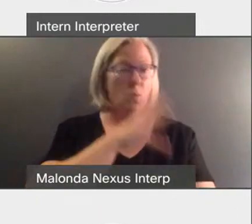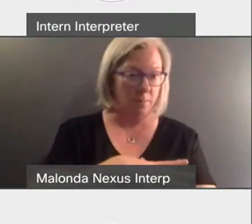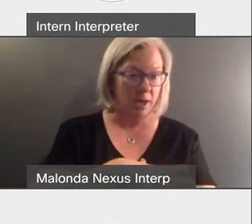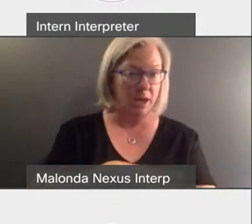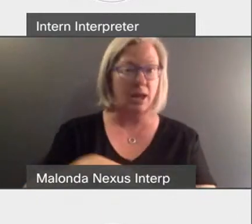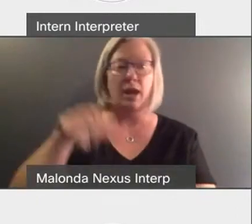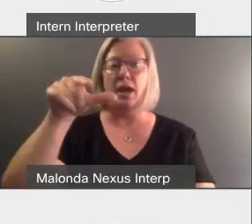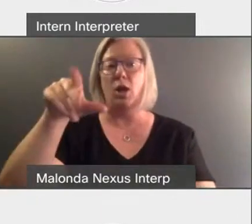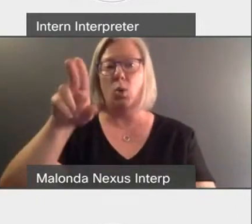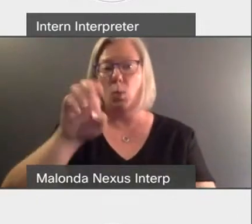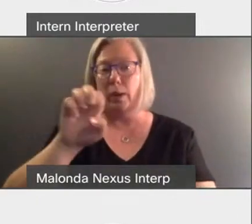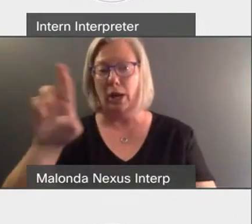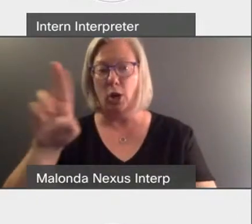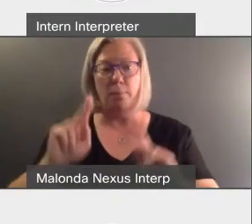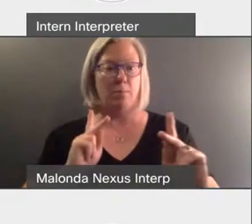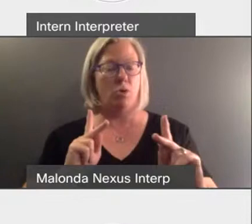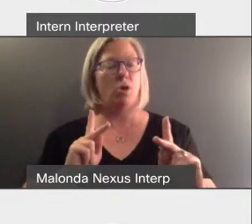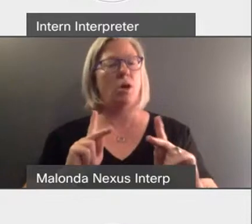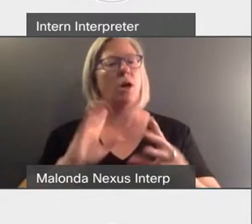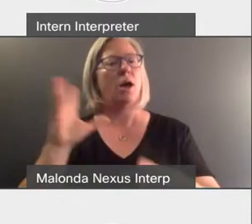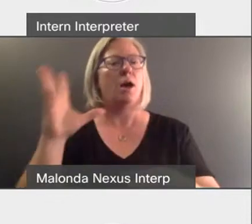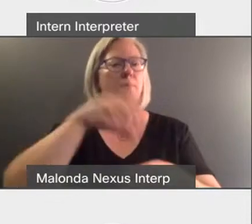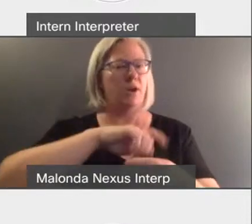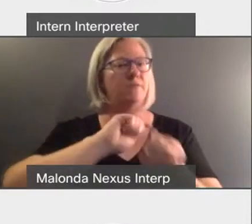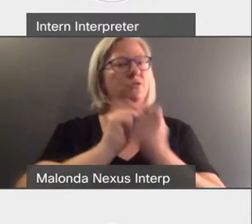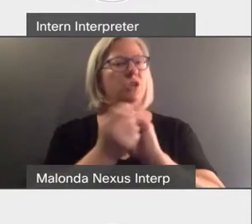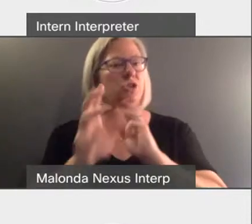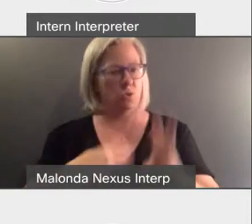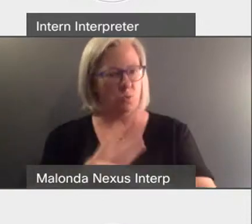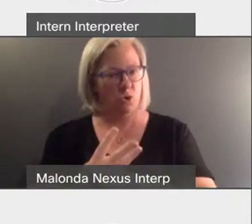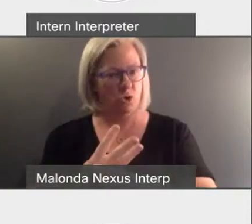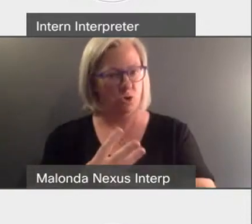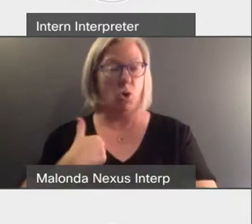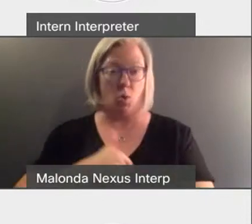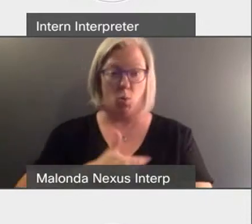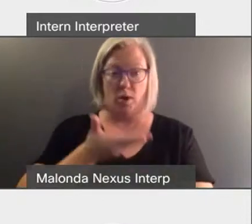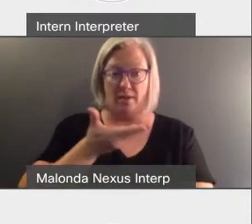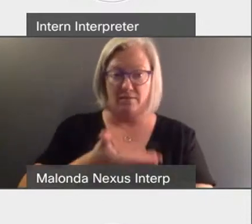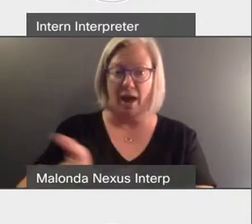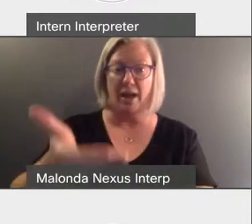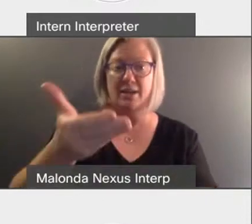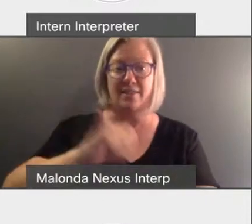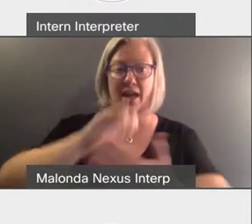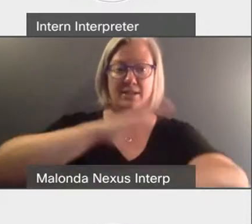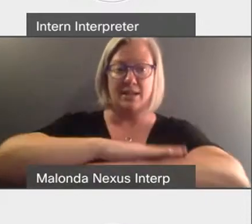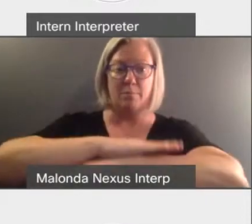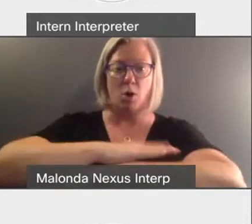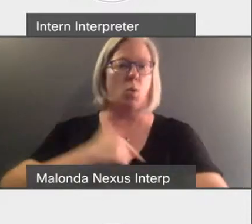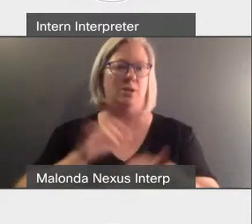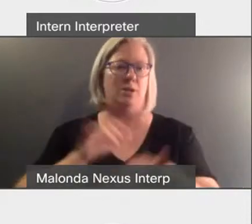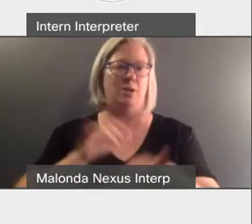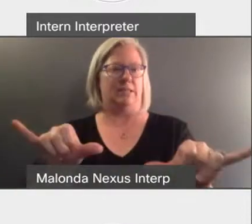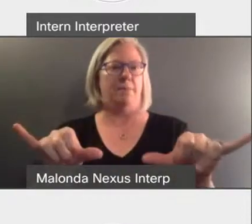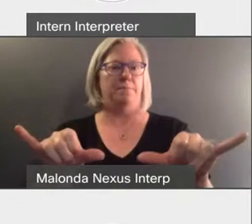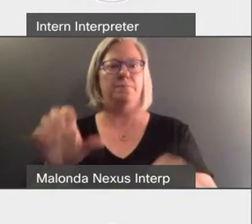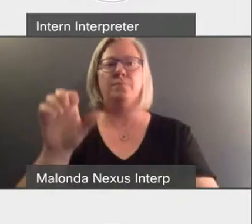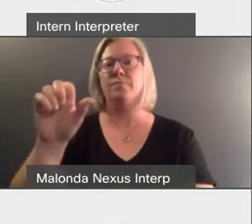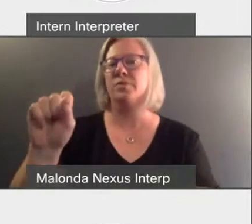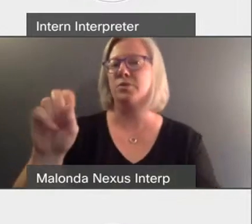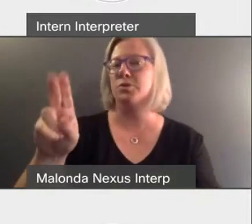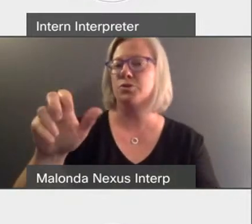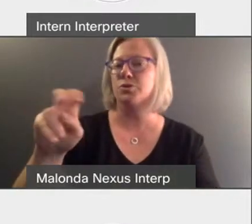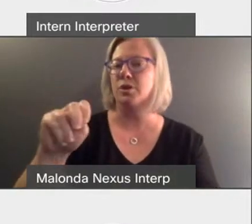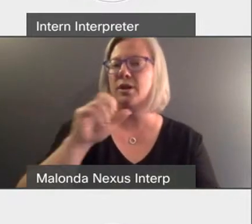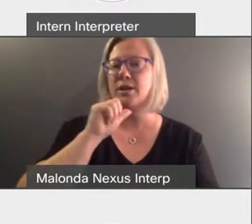world around us. And now that we've been invited to that table, we're not going anywhere. Susan Wagle does not speak for me.